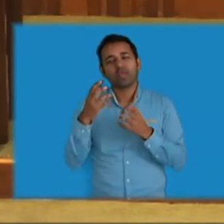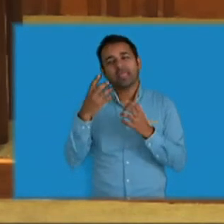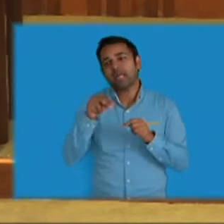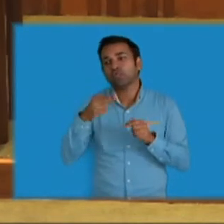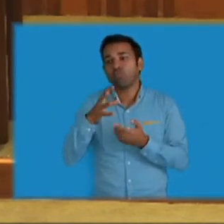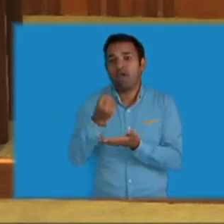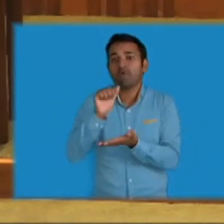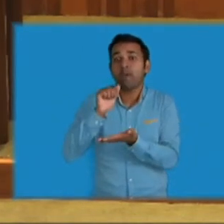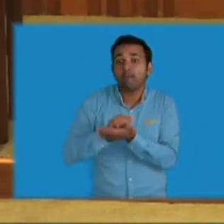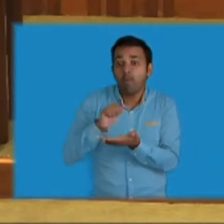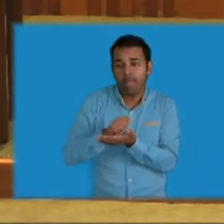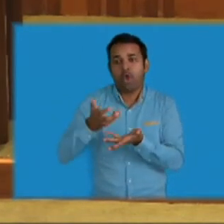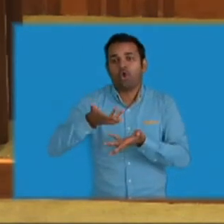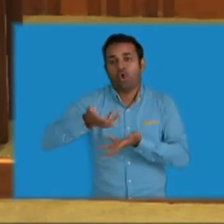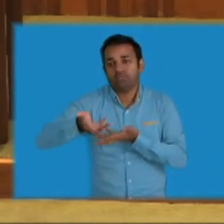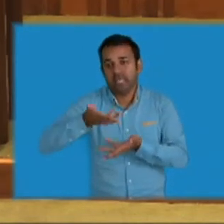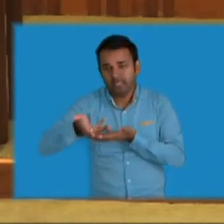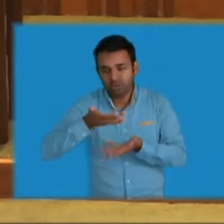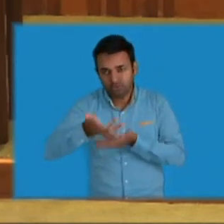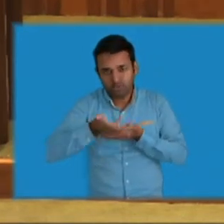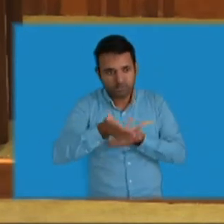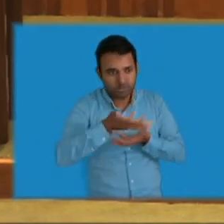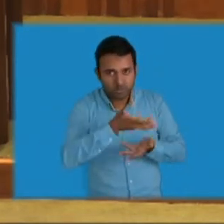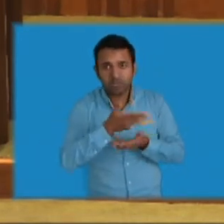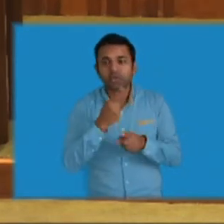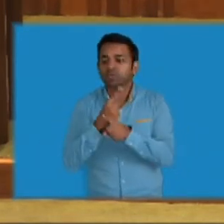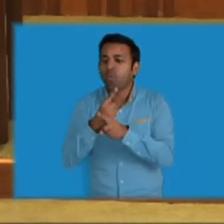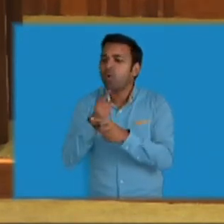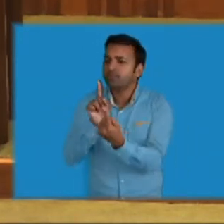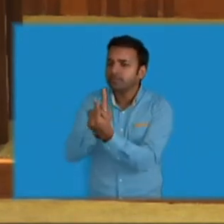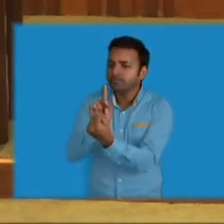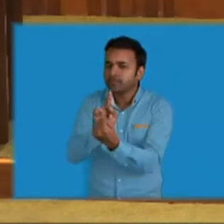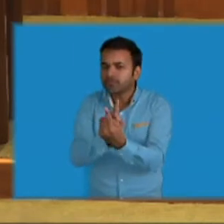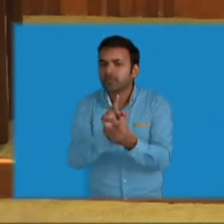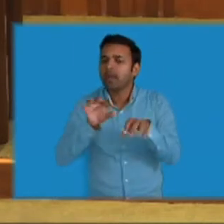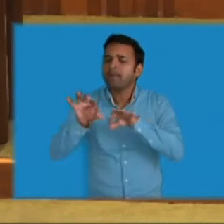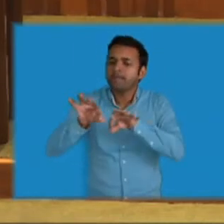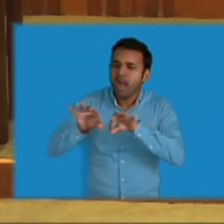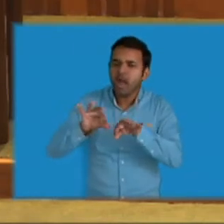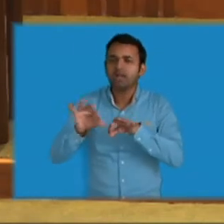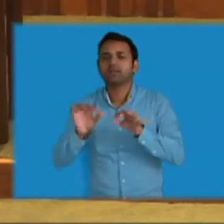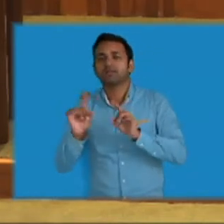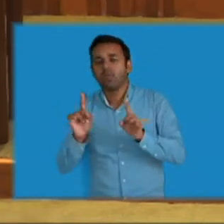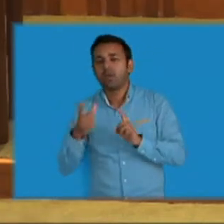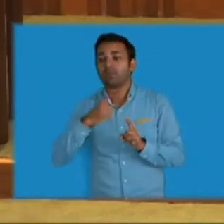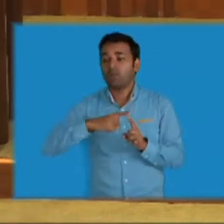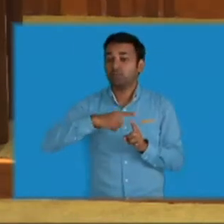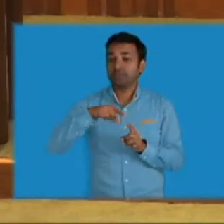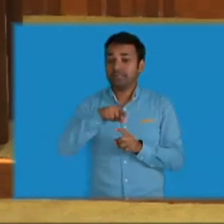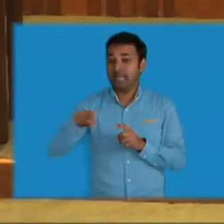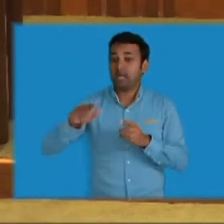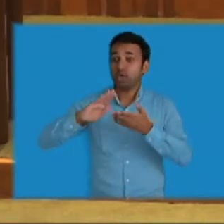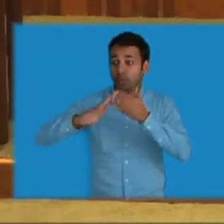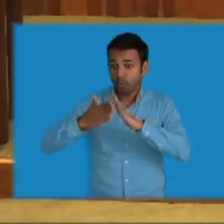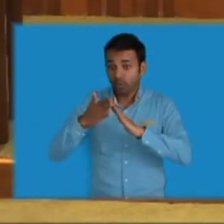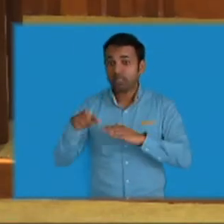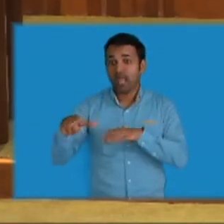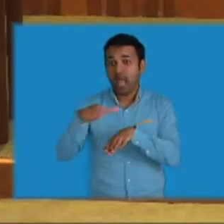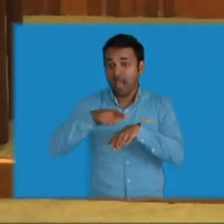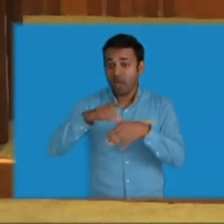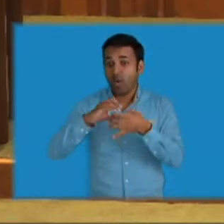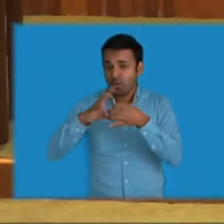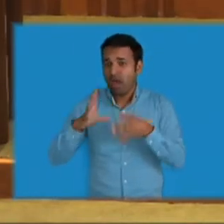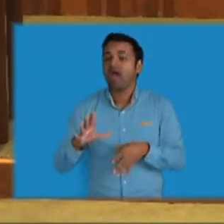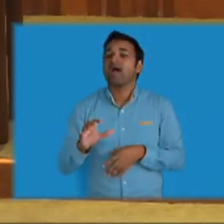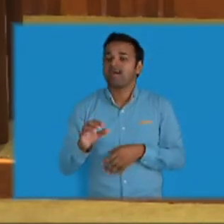putting out some of those initiatives so that the communities, the landowners, are carried together with